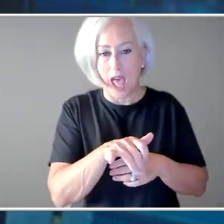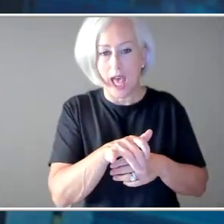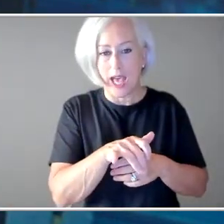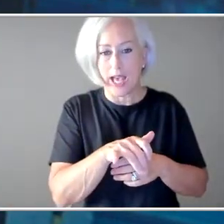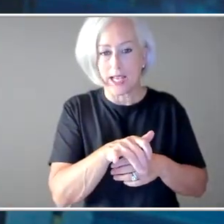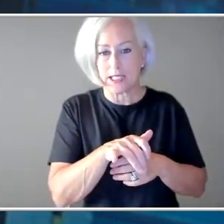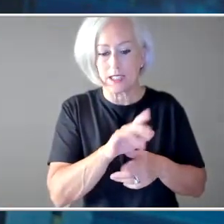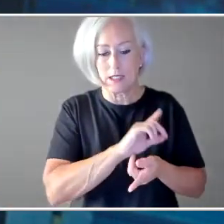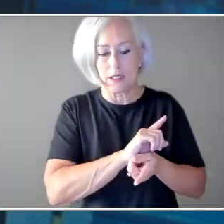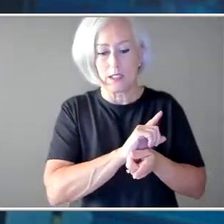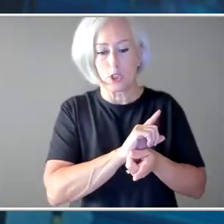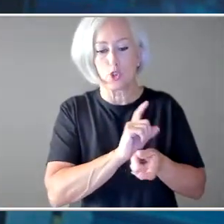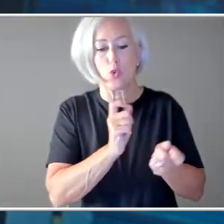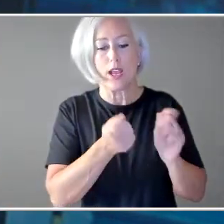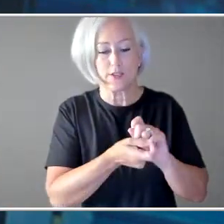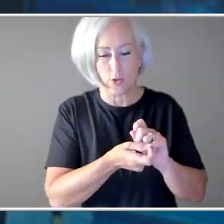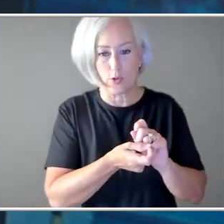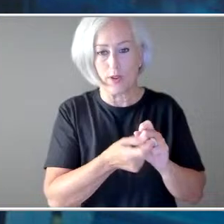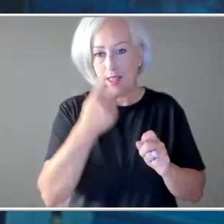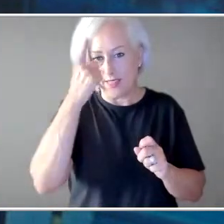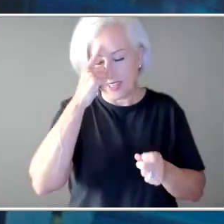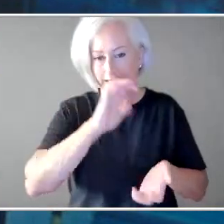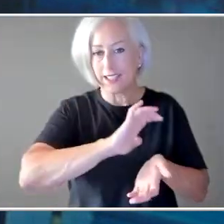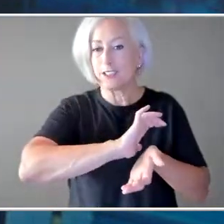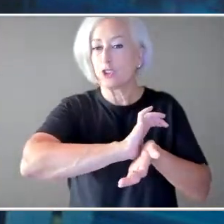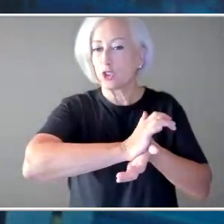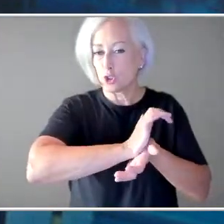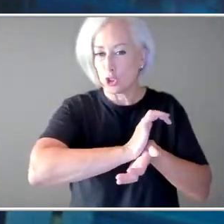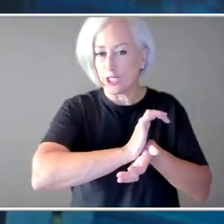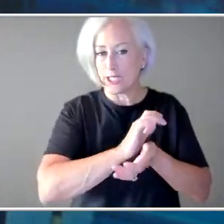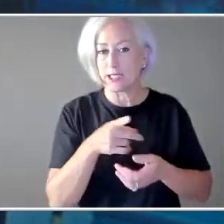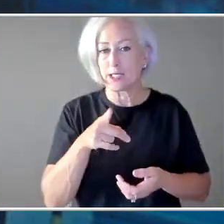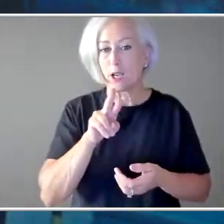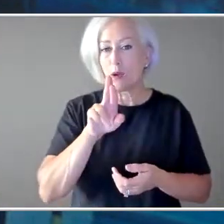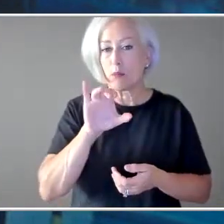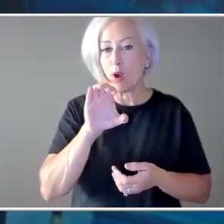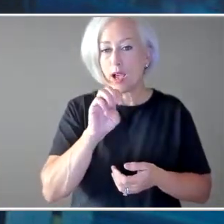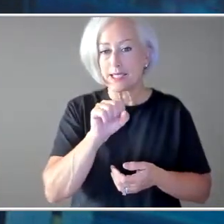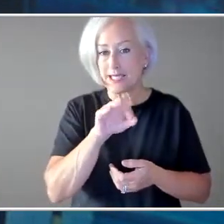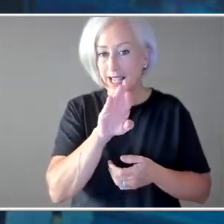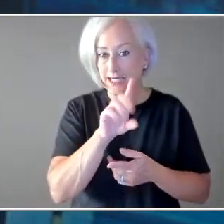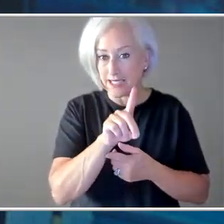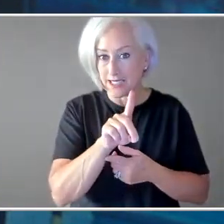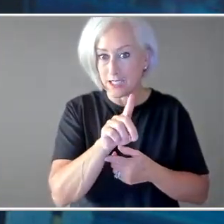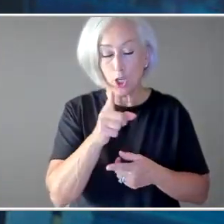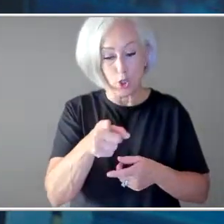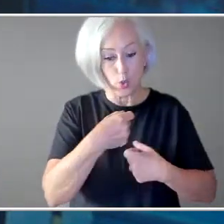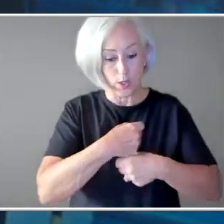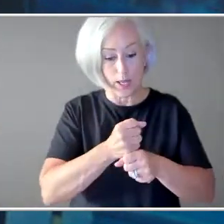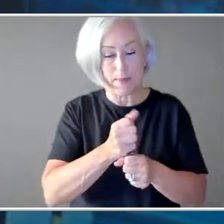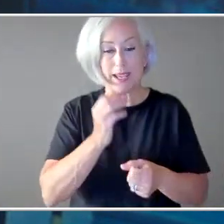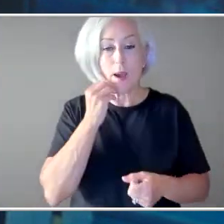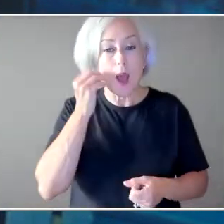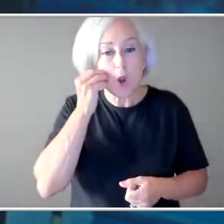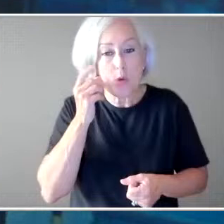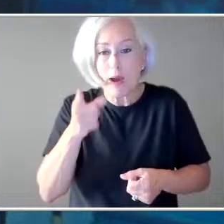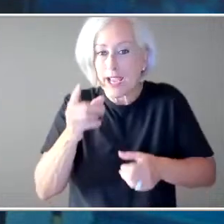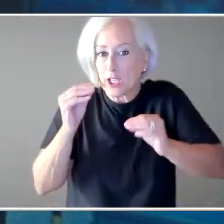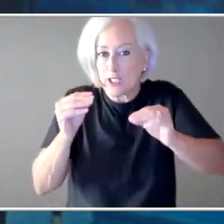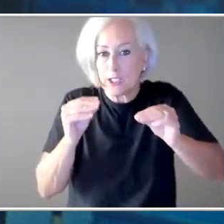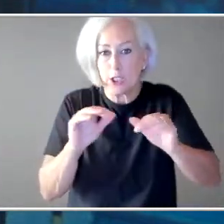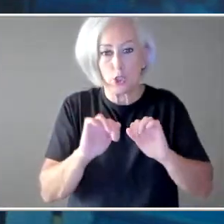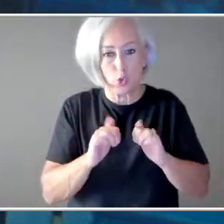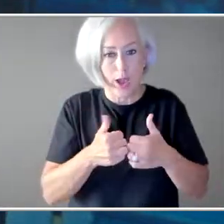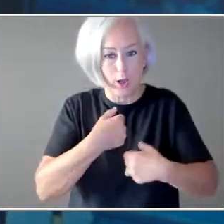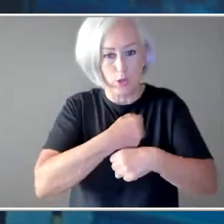transformation. So say cheese would be a processed food, right? But you could make that at home. I could teach you how. I could go to your house and with a little bit of